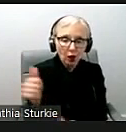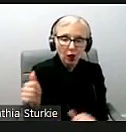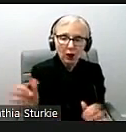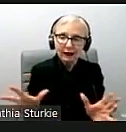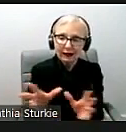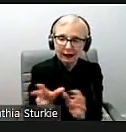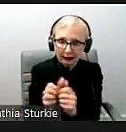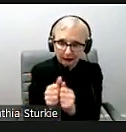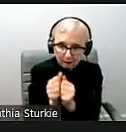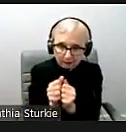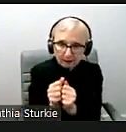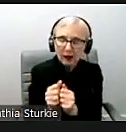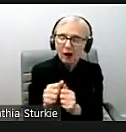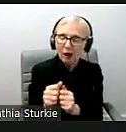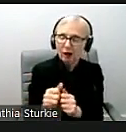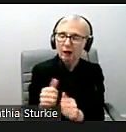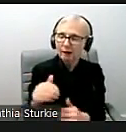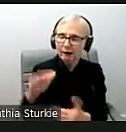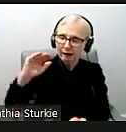gatherings.